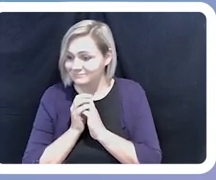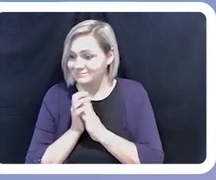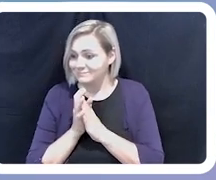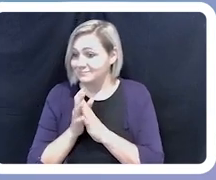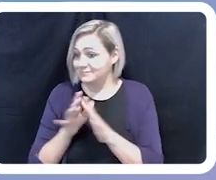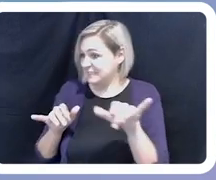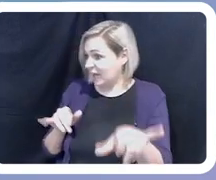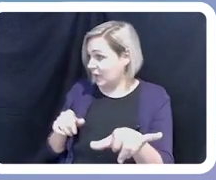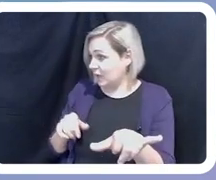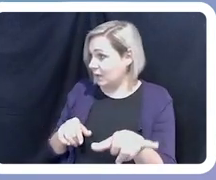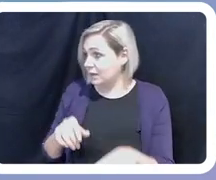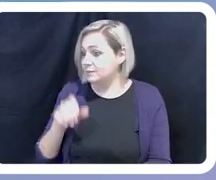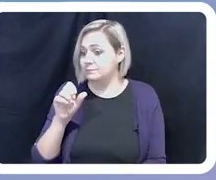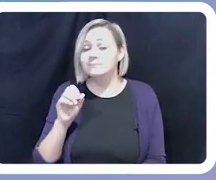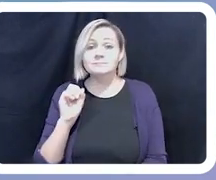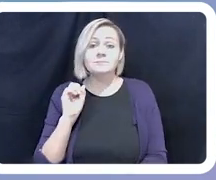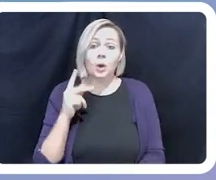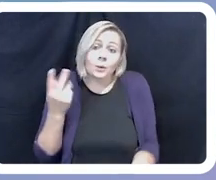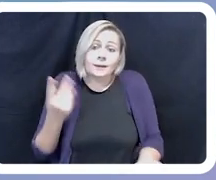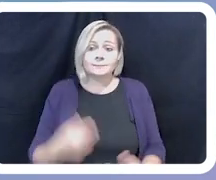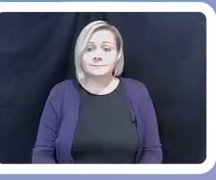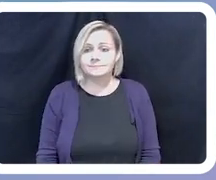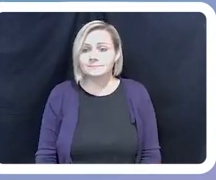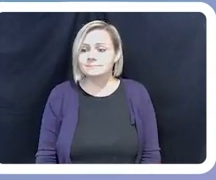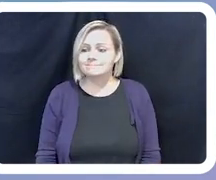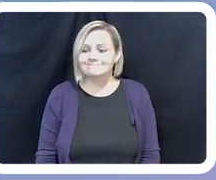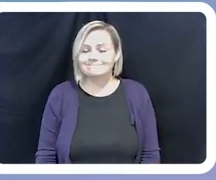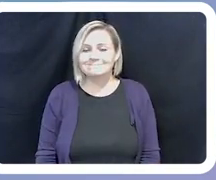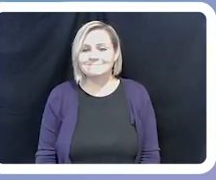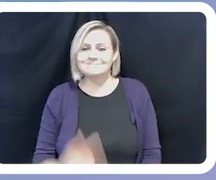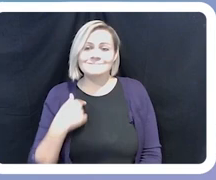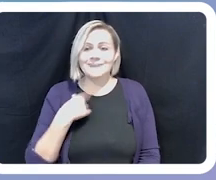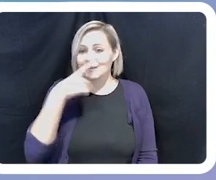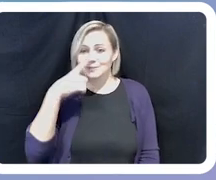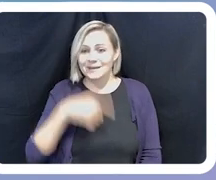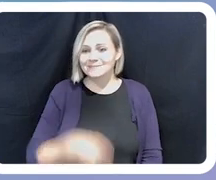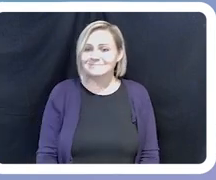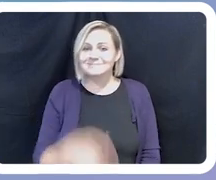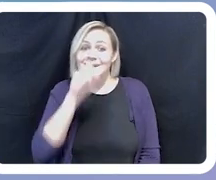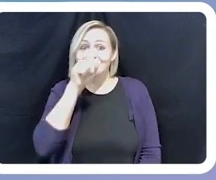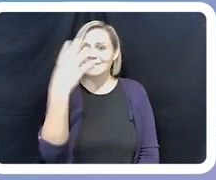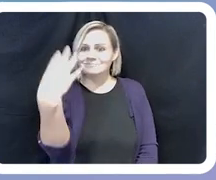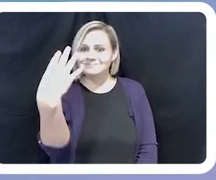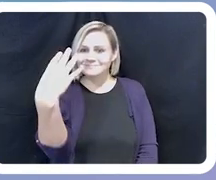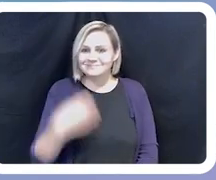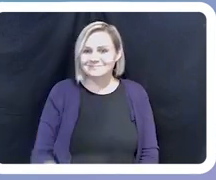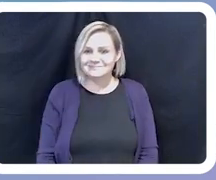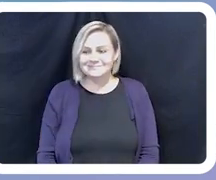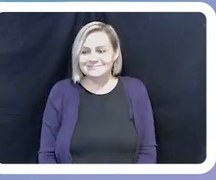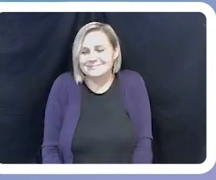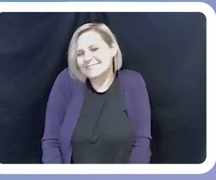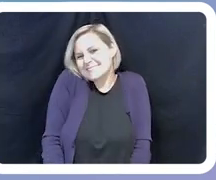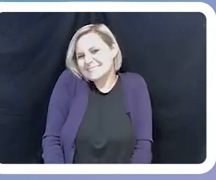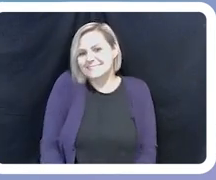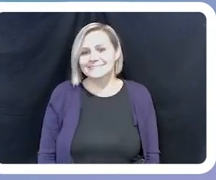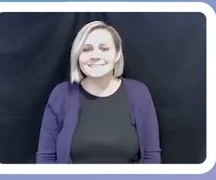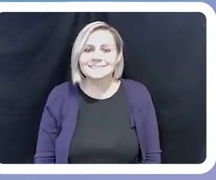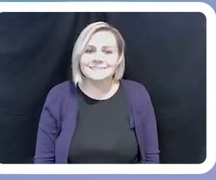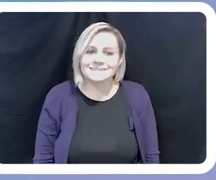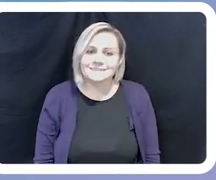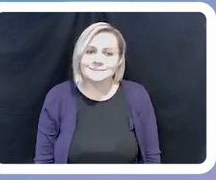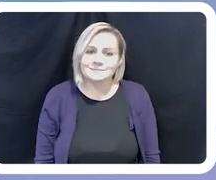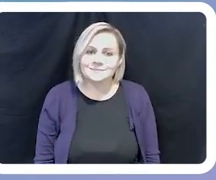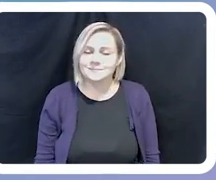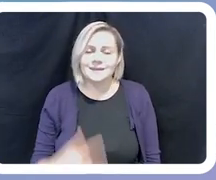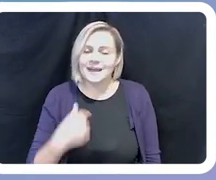you, so. Yeah, so we're gonna have her stay here? Yeah. Okay. Okay. So just stay right there. I don't mind. I love the camera.